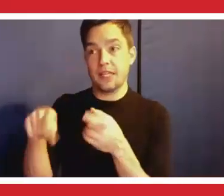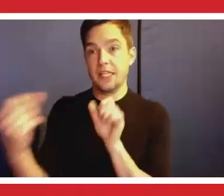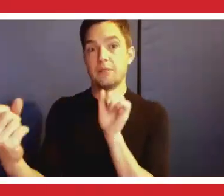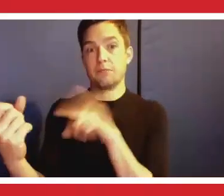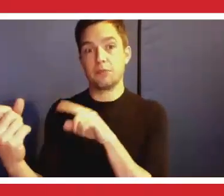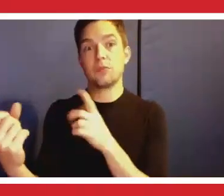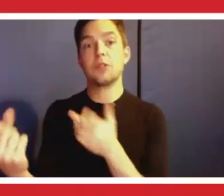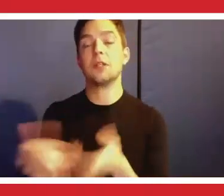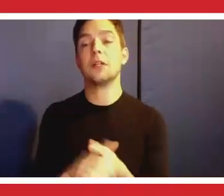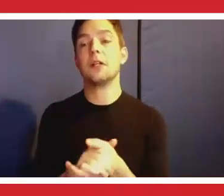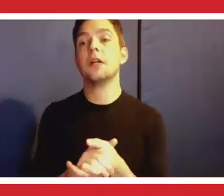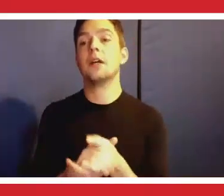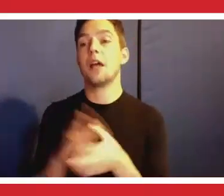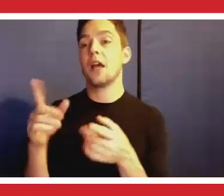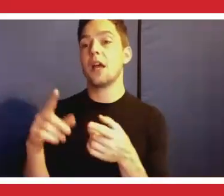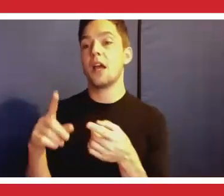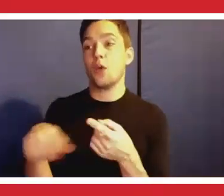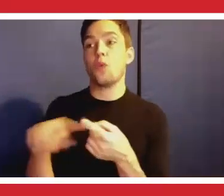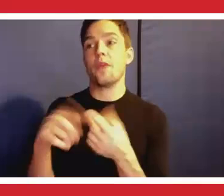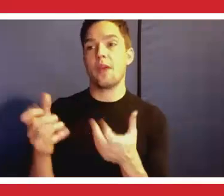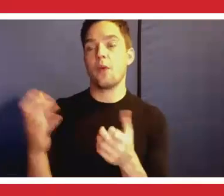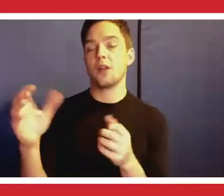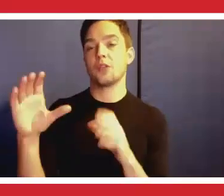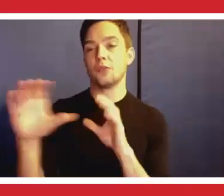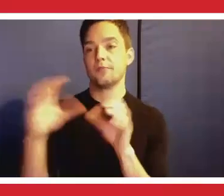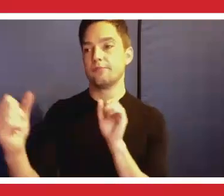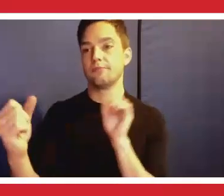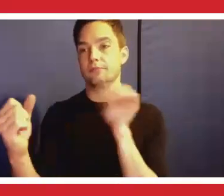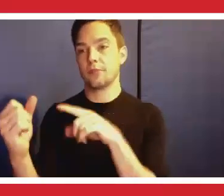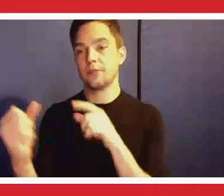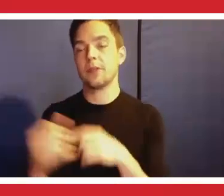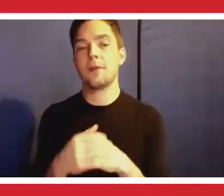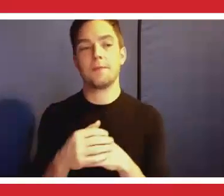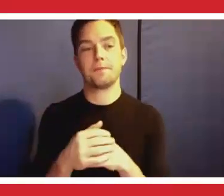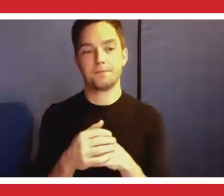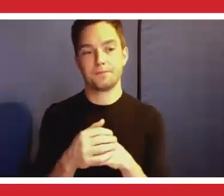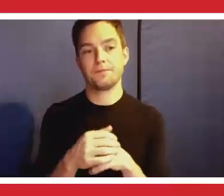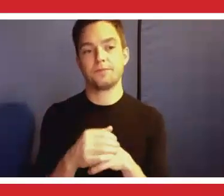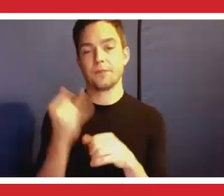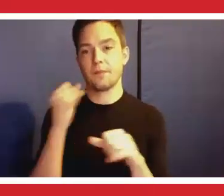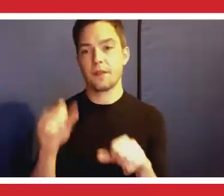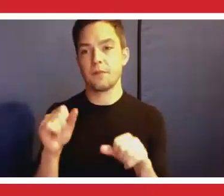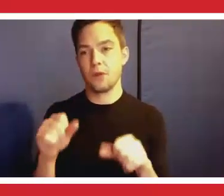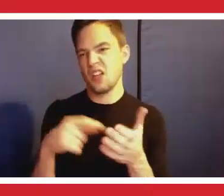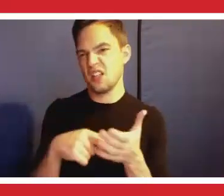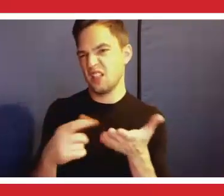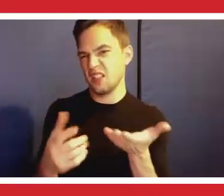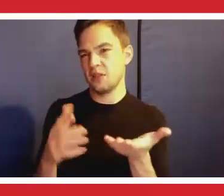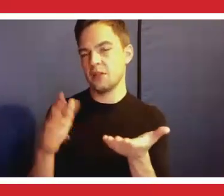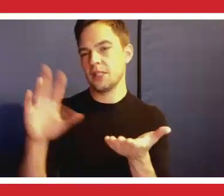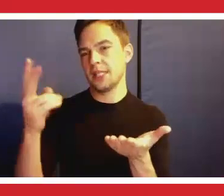and when they want to, but as little as possible. So this is probably the second trend